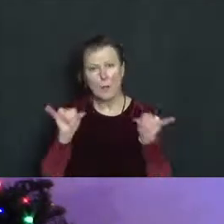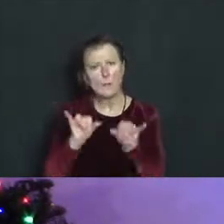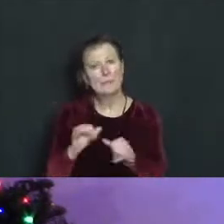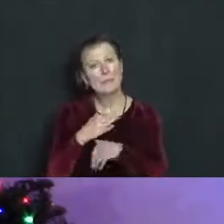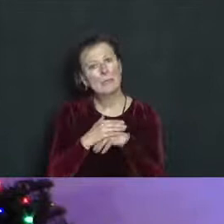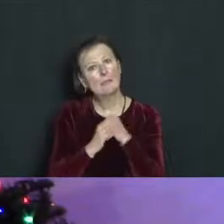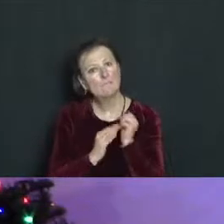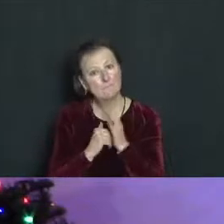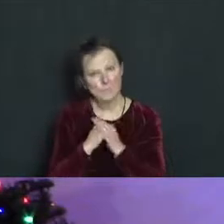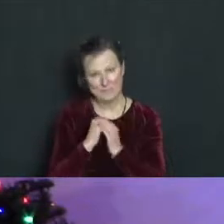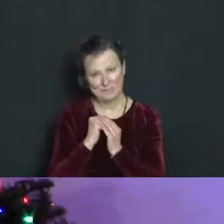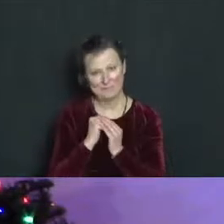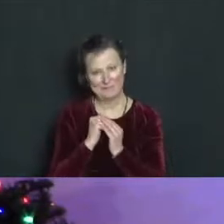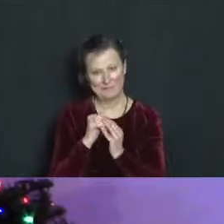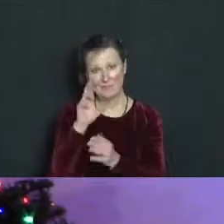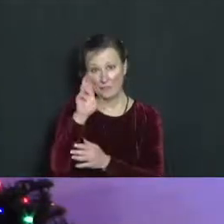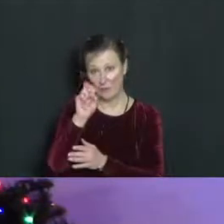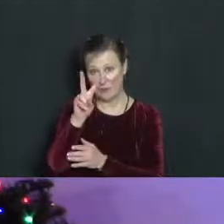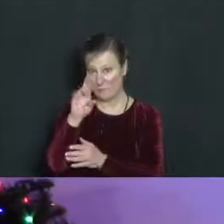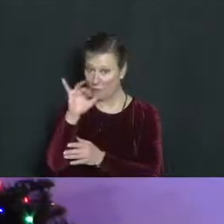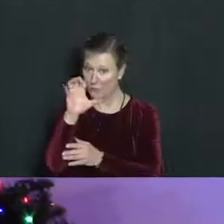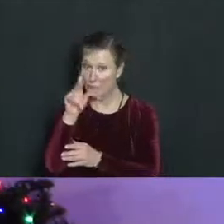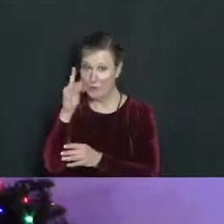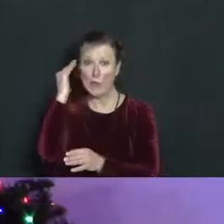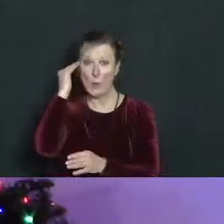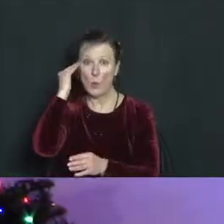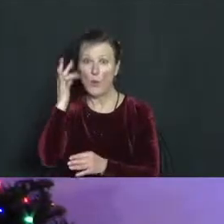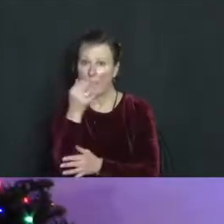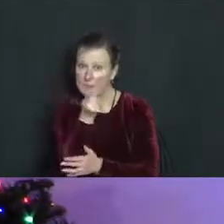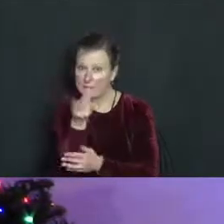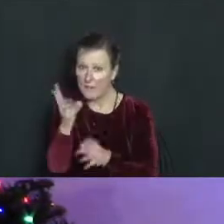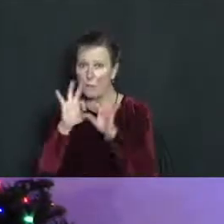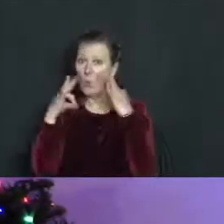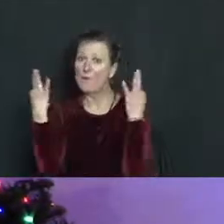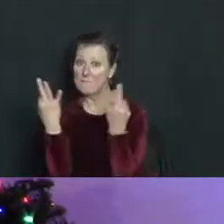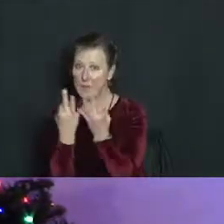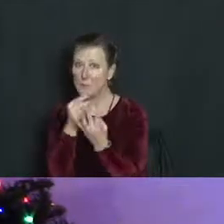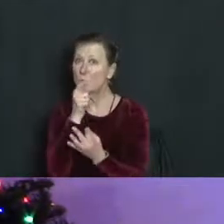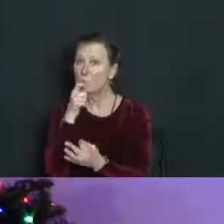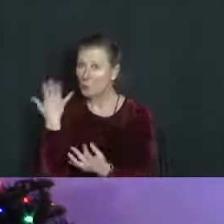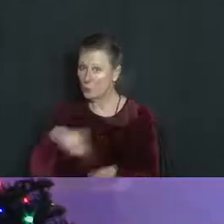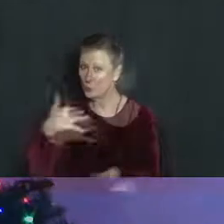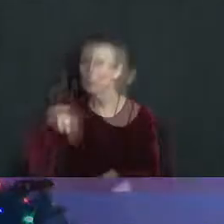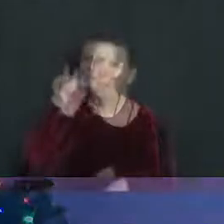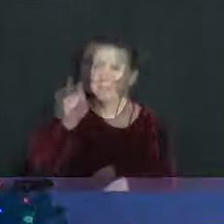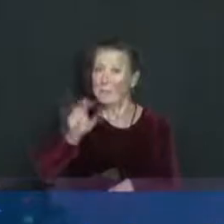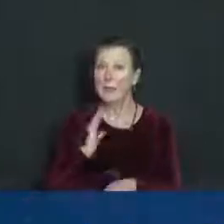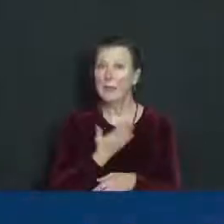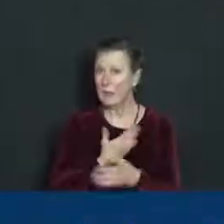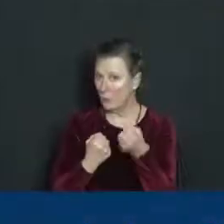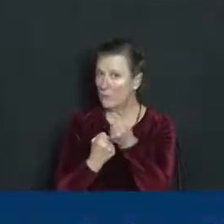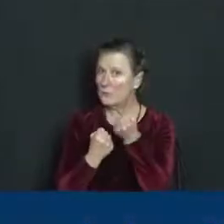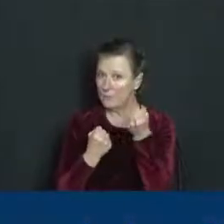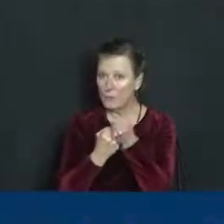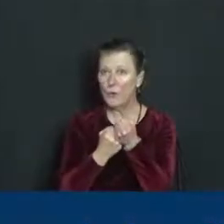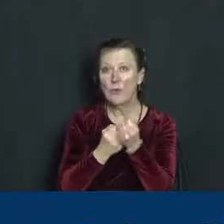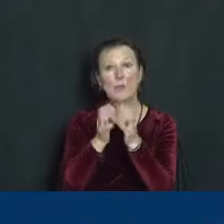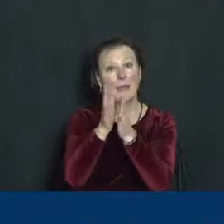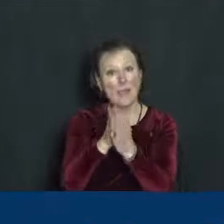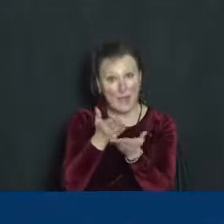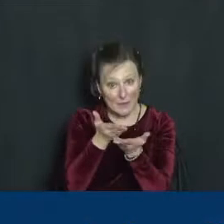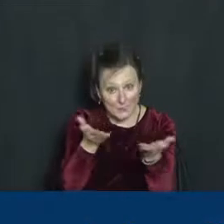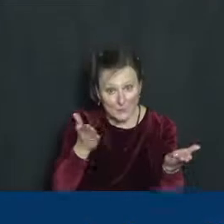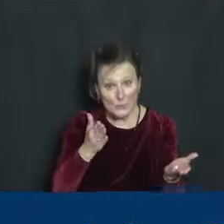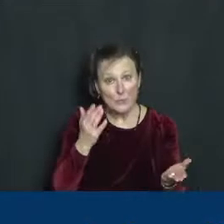comforts." Rev Rick is aware of several families in need of our support. We ask you